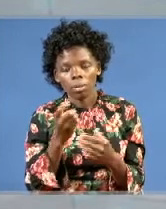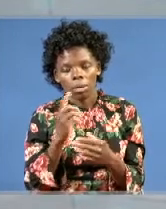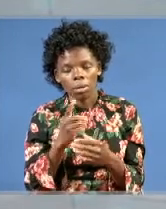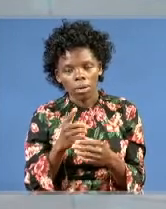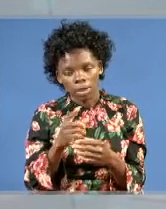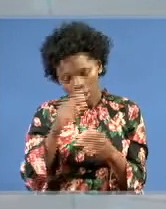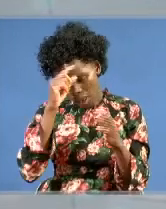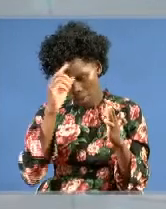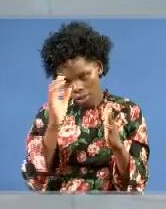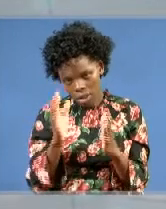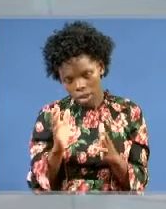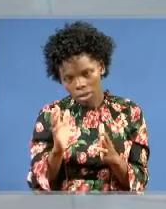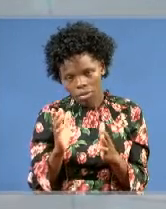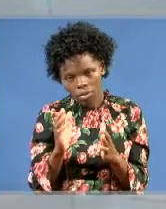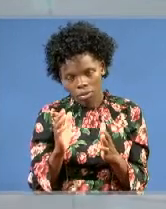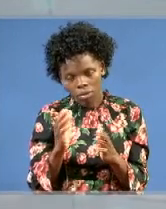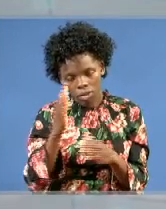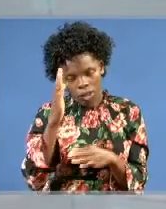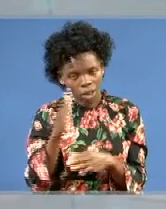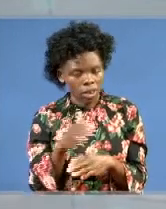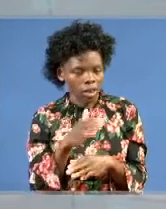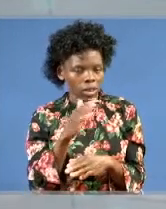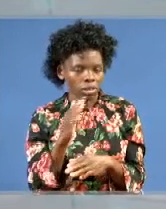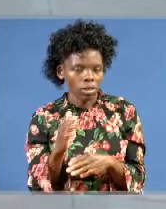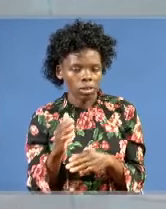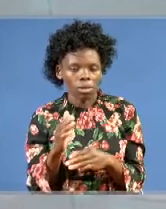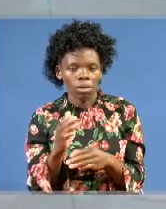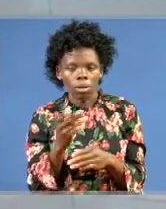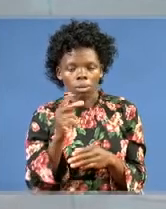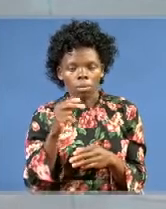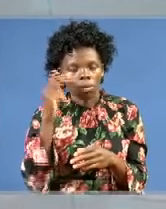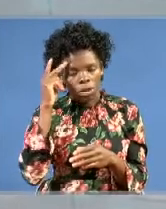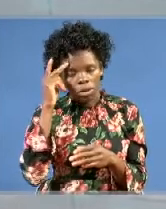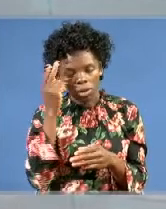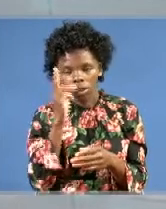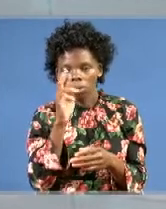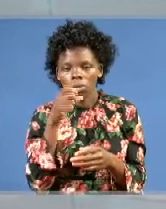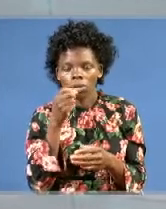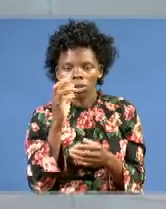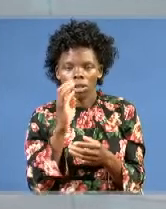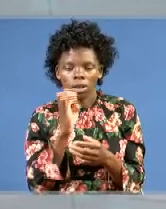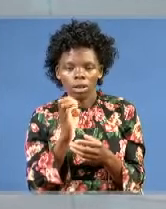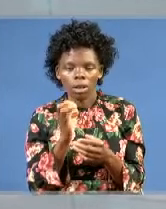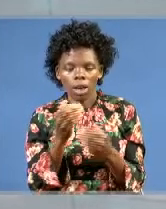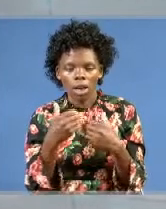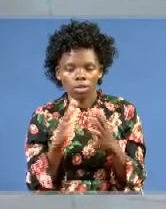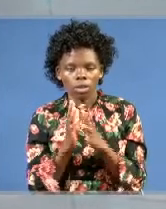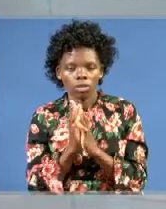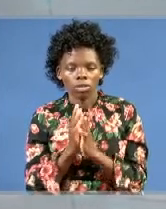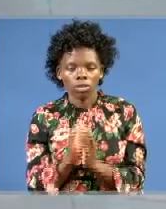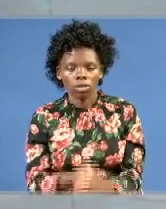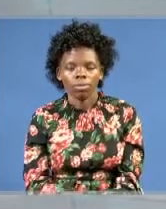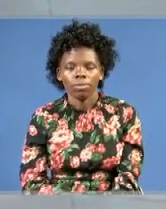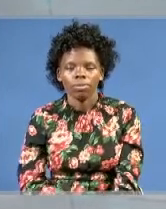governor for the current crisis. Now, political reporter Irene Mwangi has the details of that story.